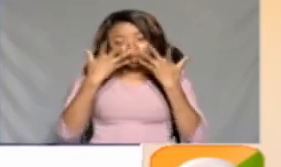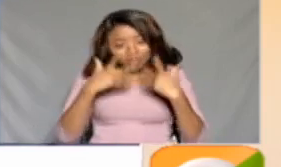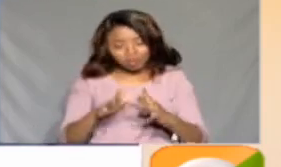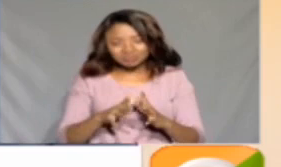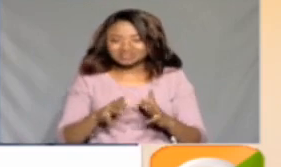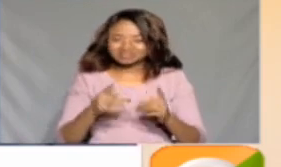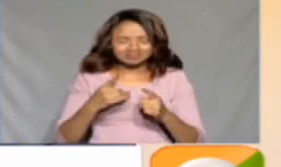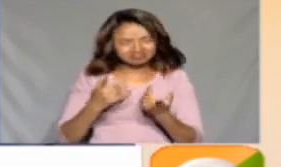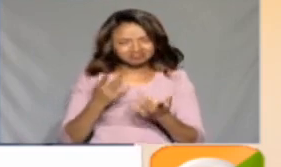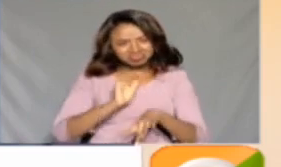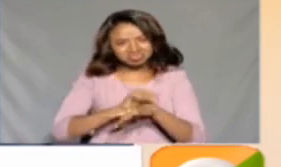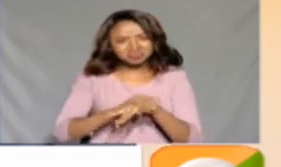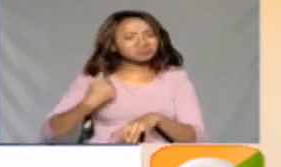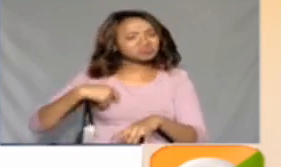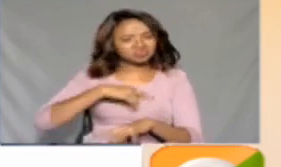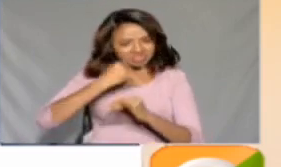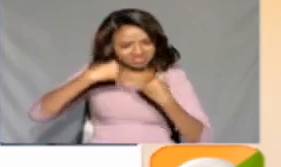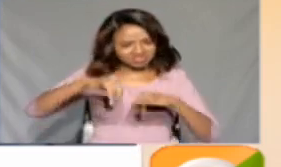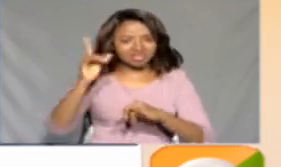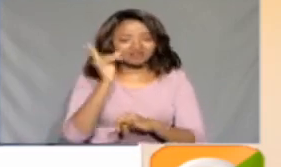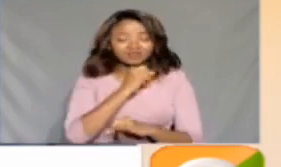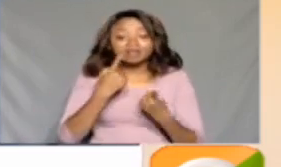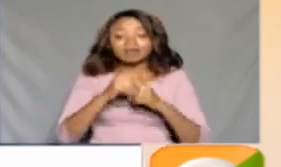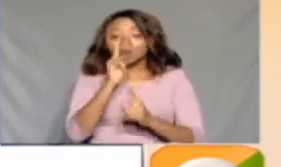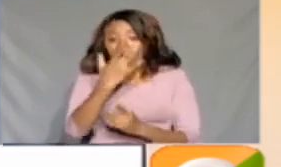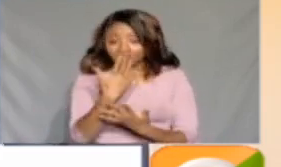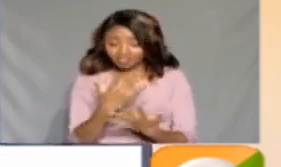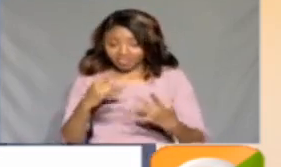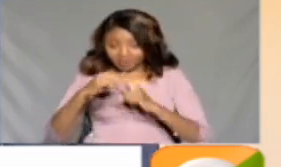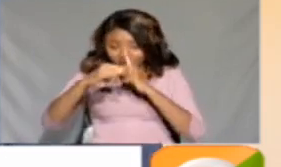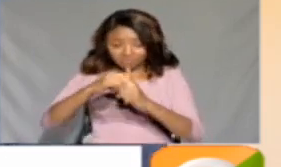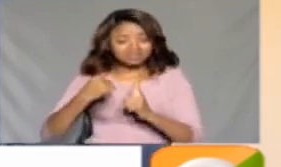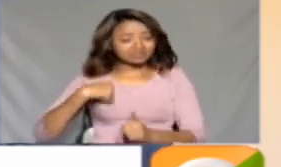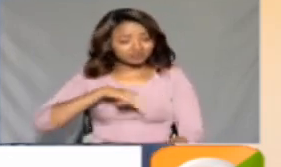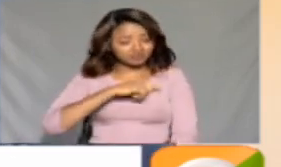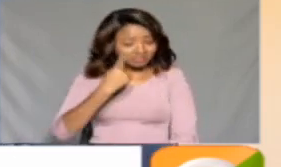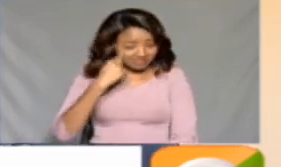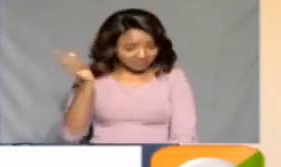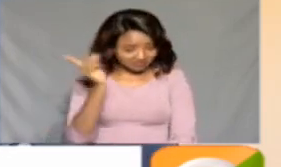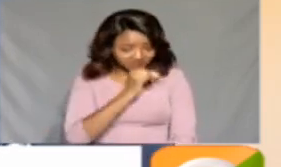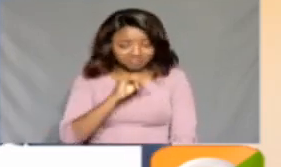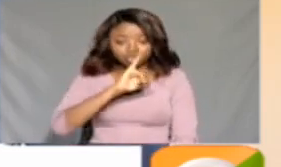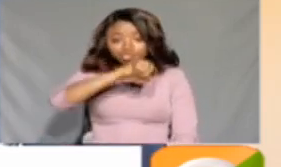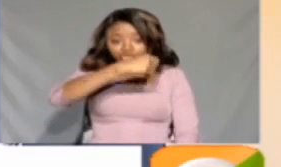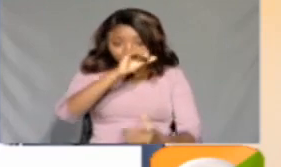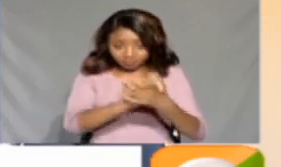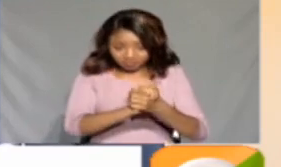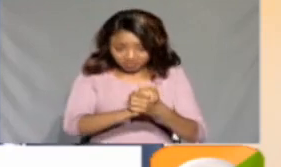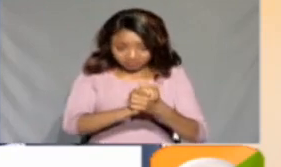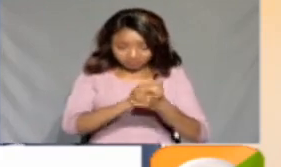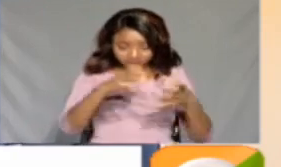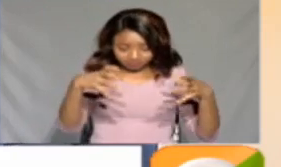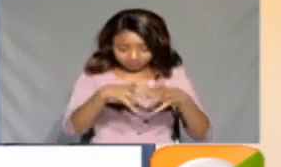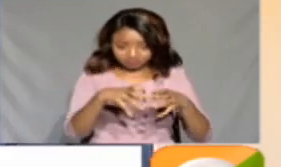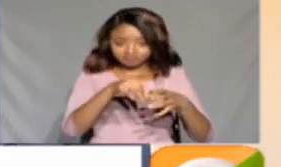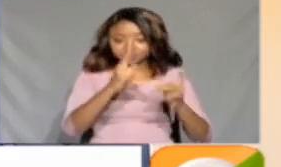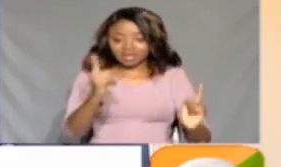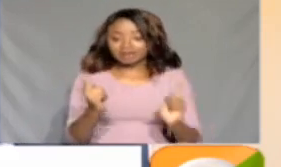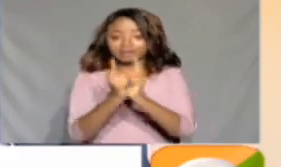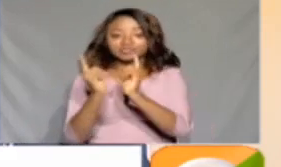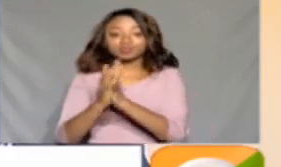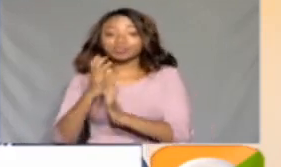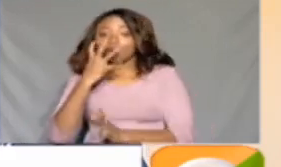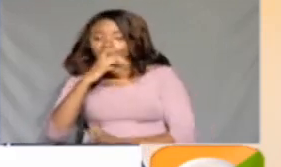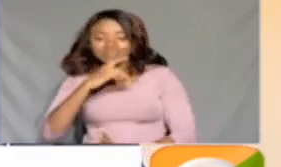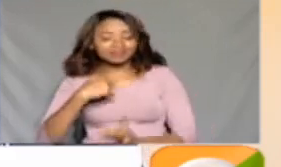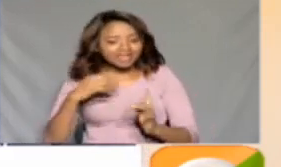things I've seen so far is a situation in which Jubilee teams can actually meet with ODM teams,